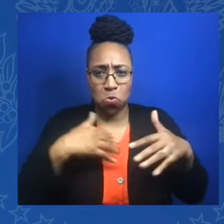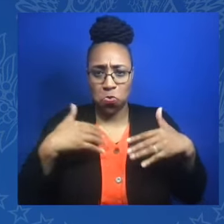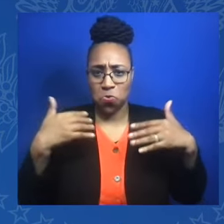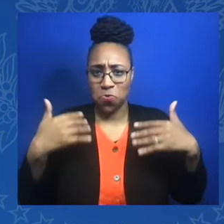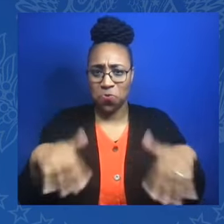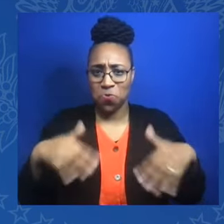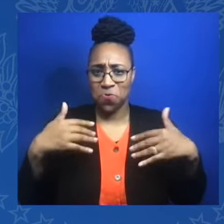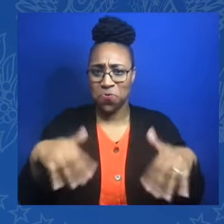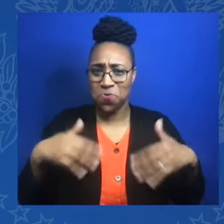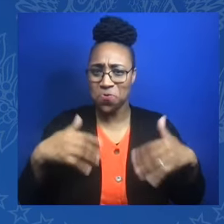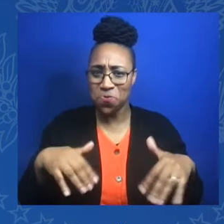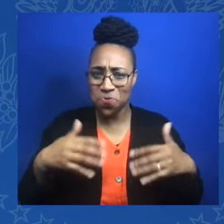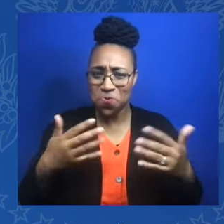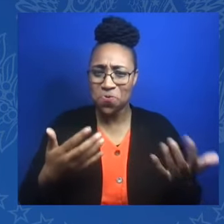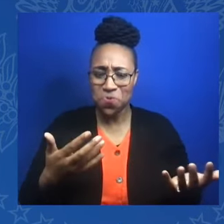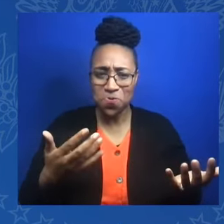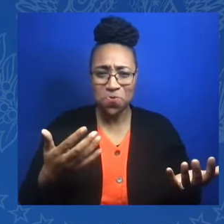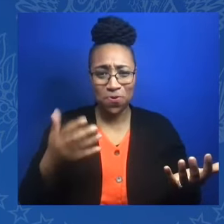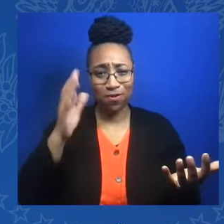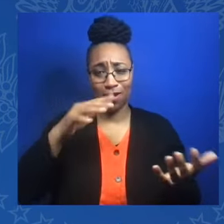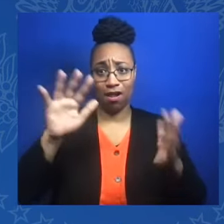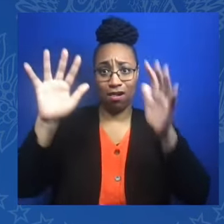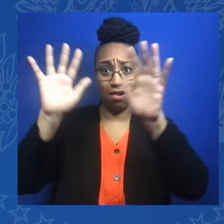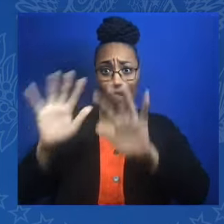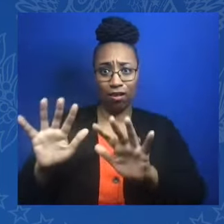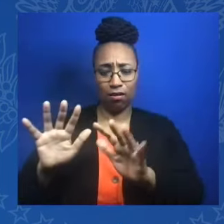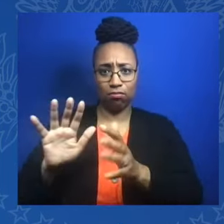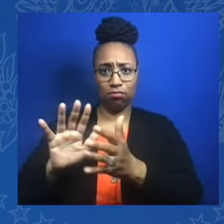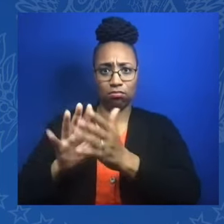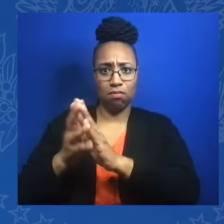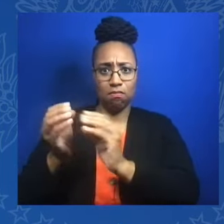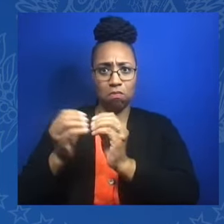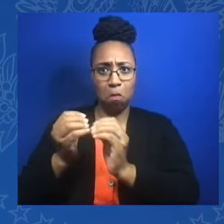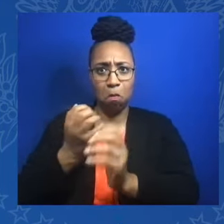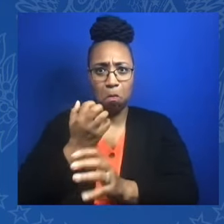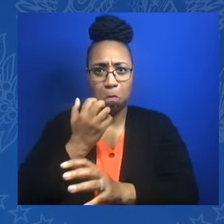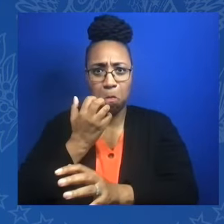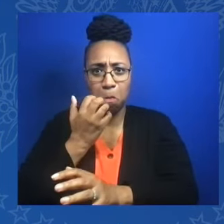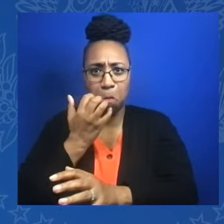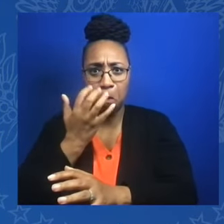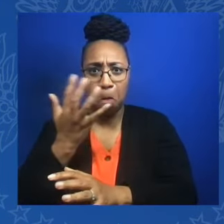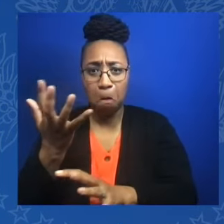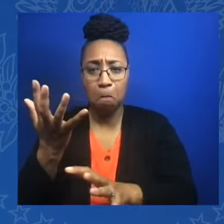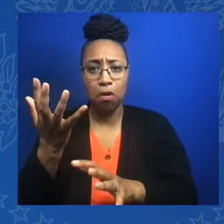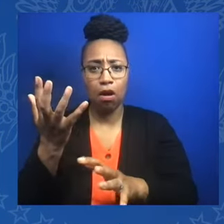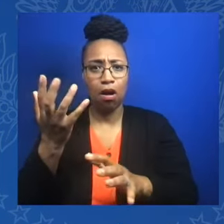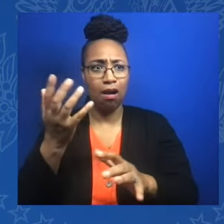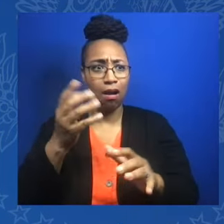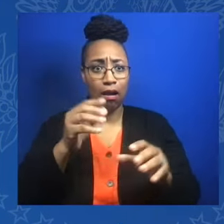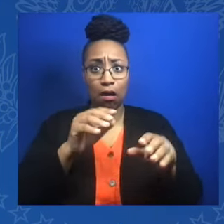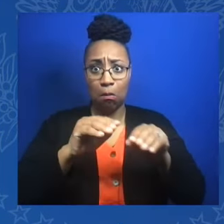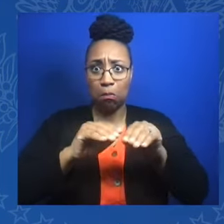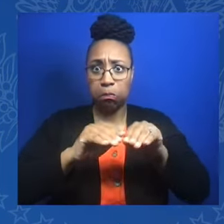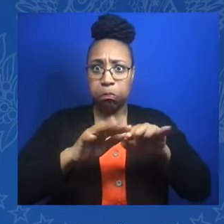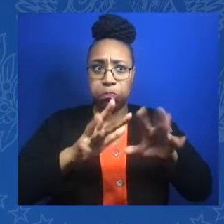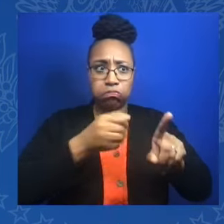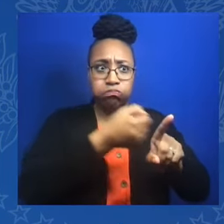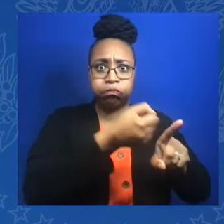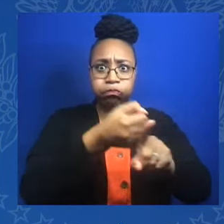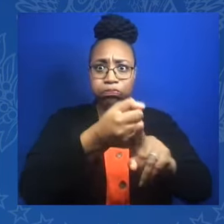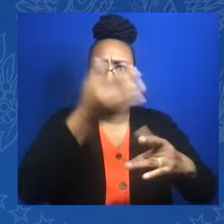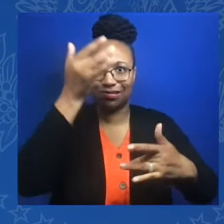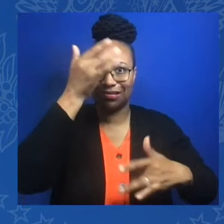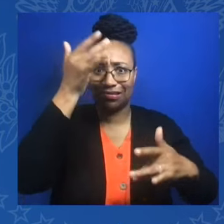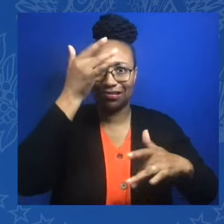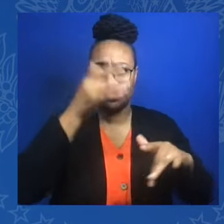of a global pandemic, when an unjustifiable war in Europe has shocked the conscience of the